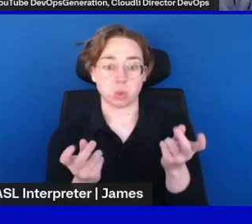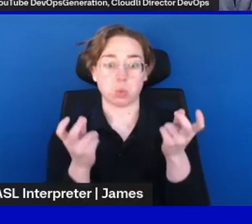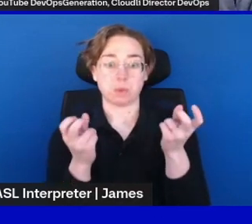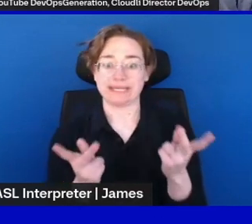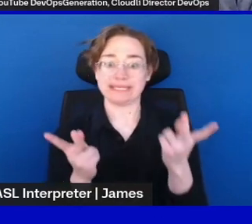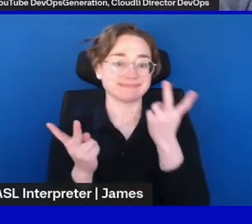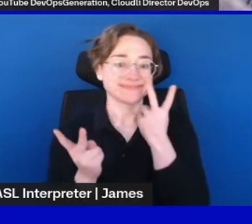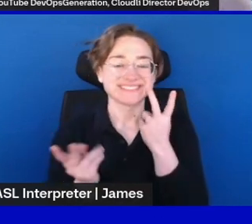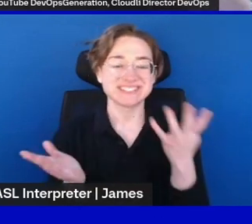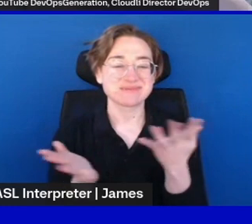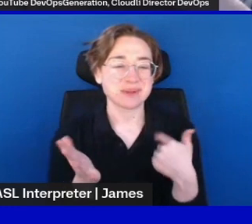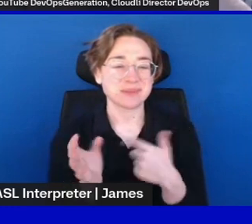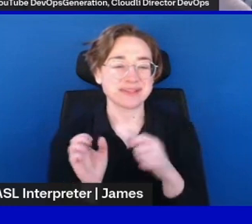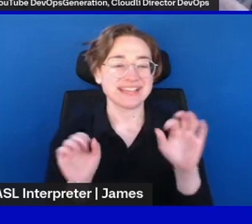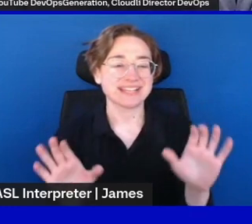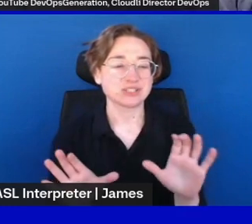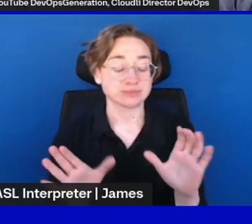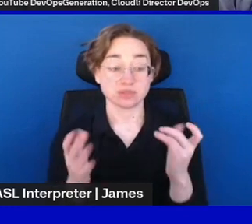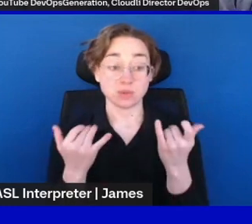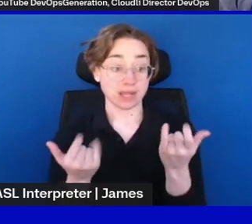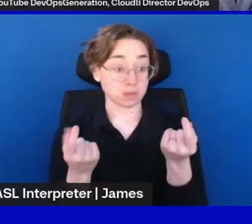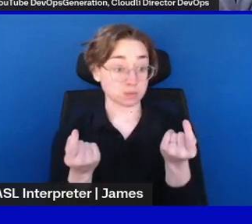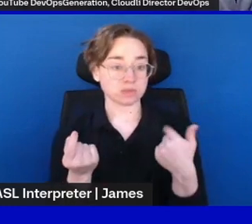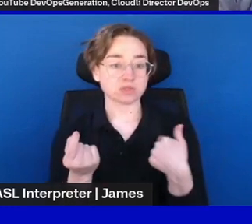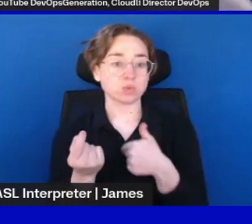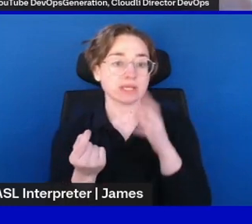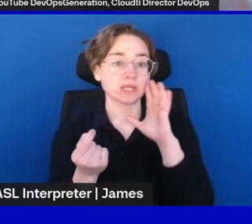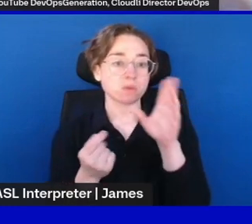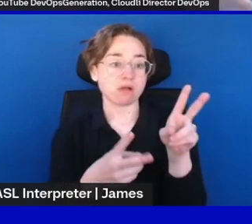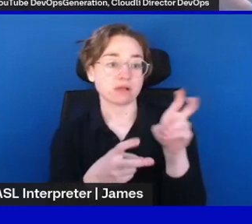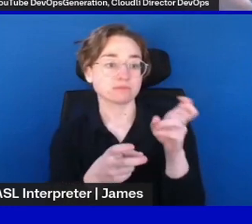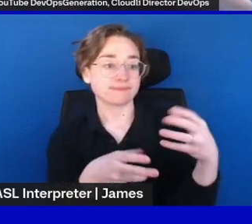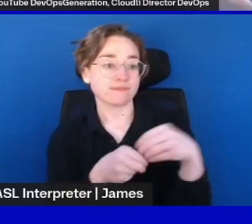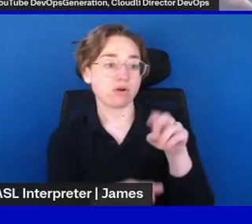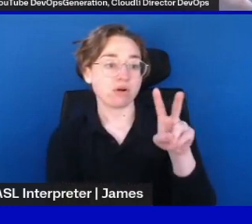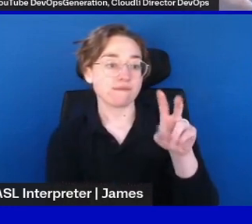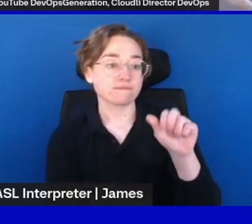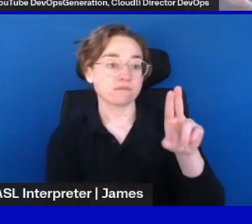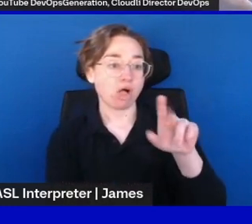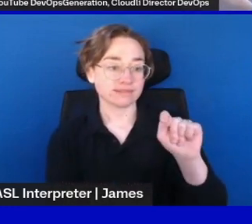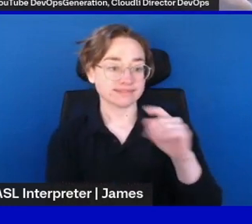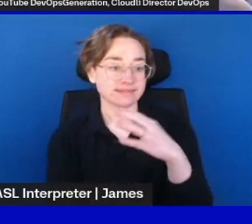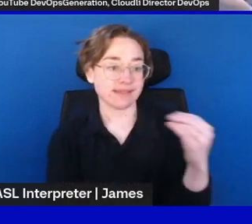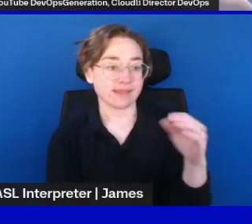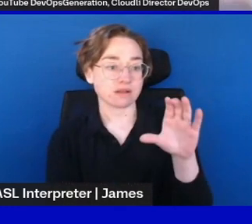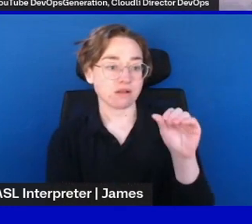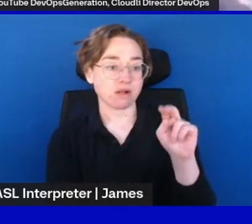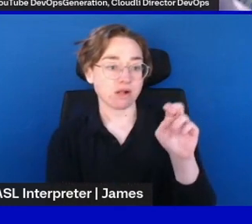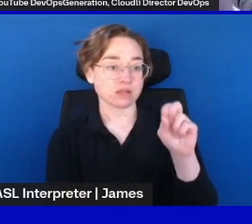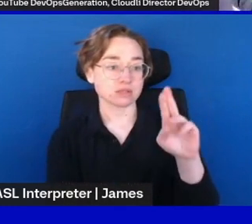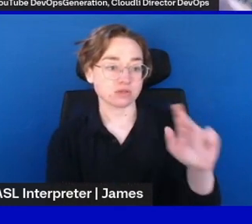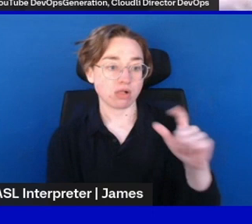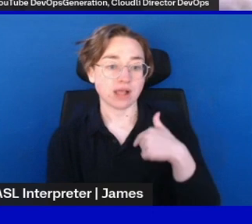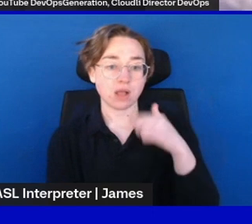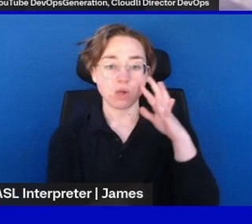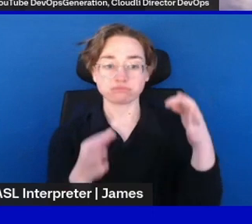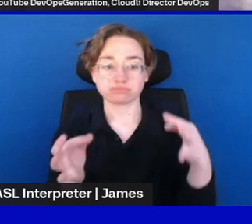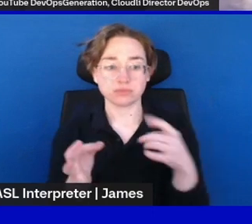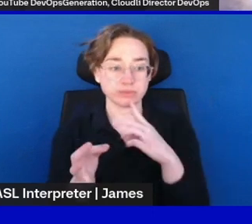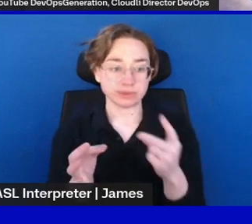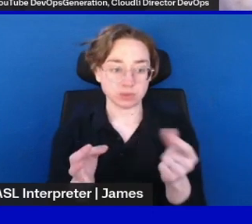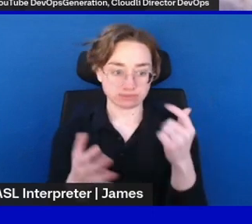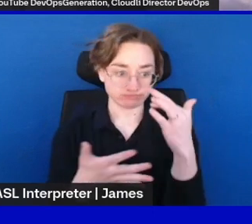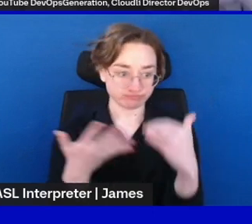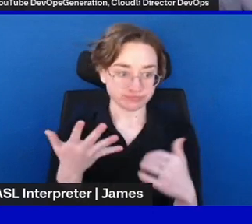that. And so this time we're going to be involving Vault and a Consul, and I will walk you through real quick. So